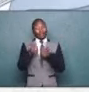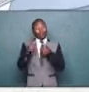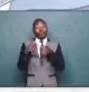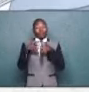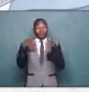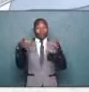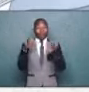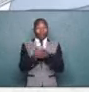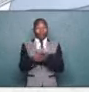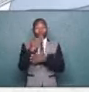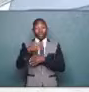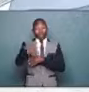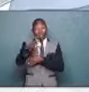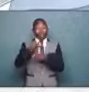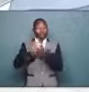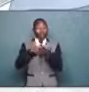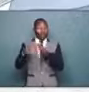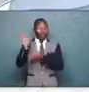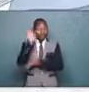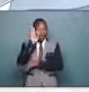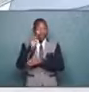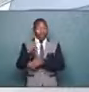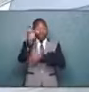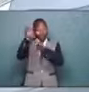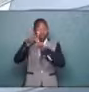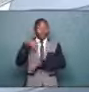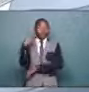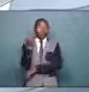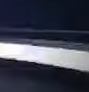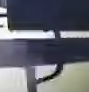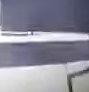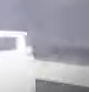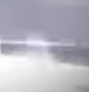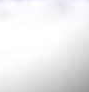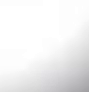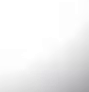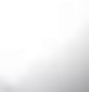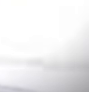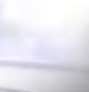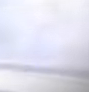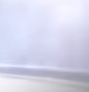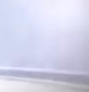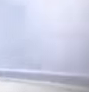credible. I thank you all for listening. God bless Malawi.